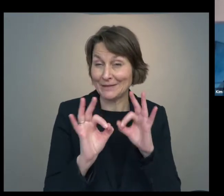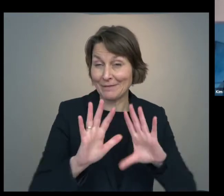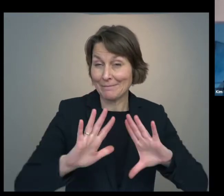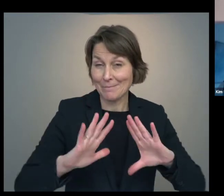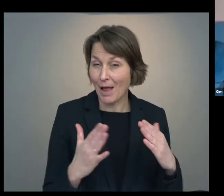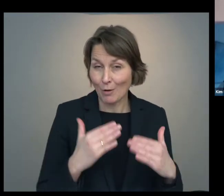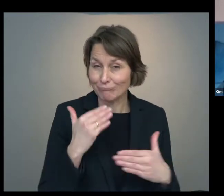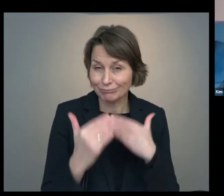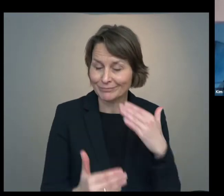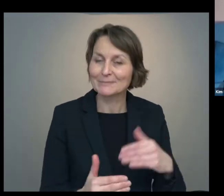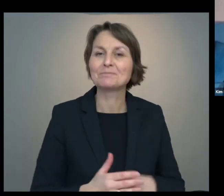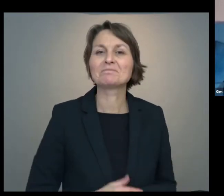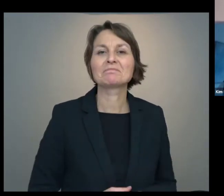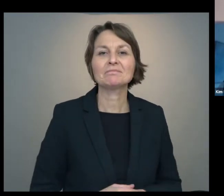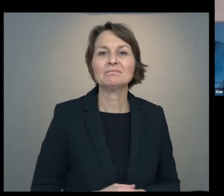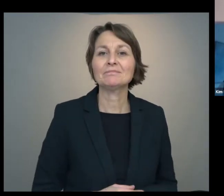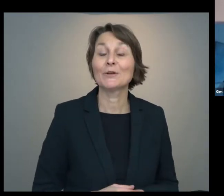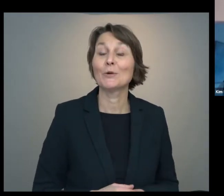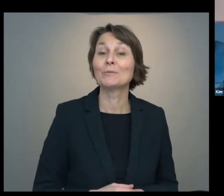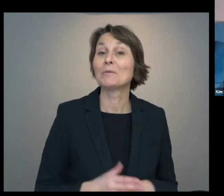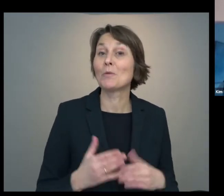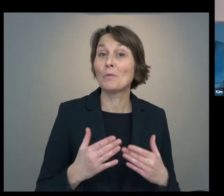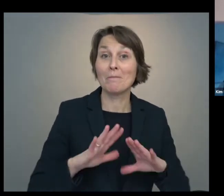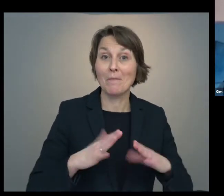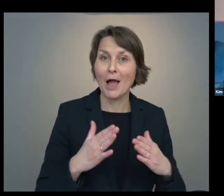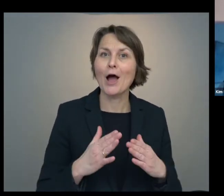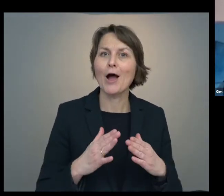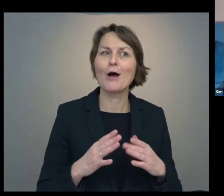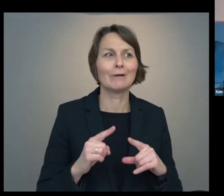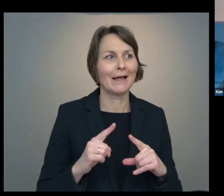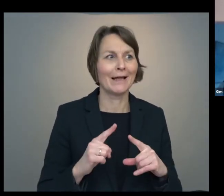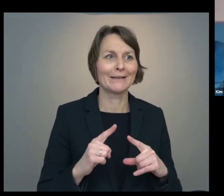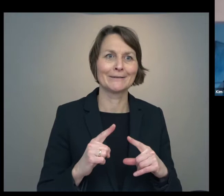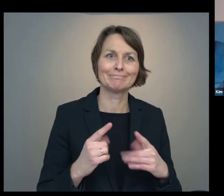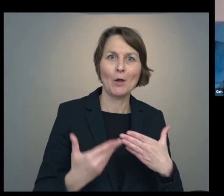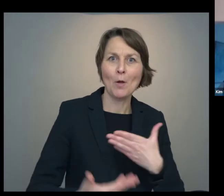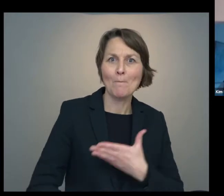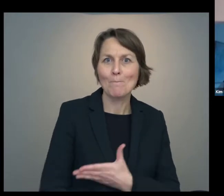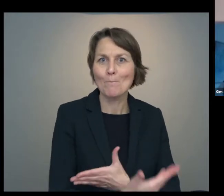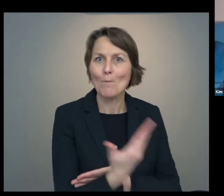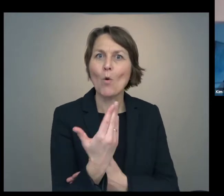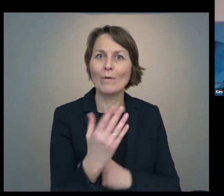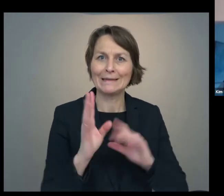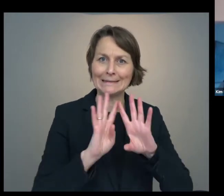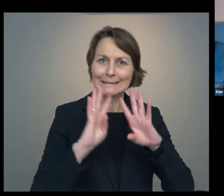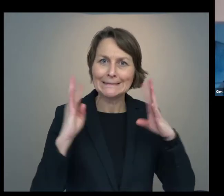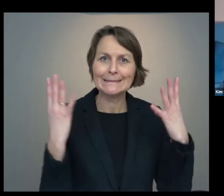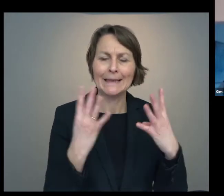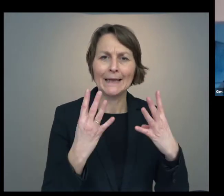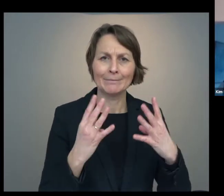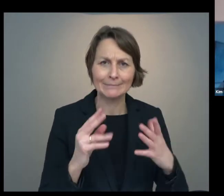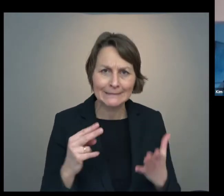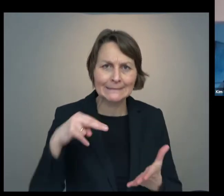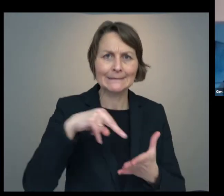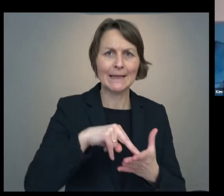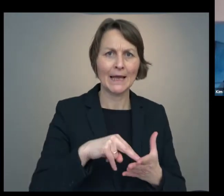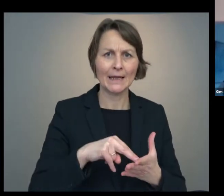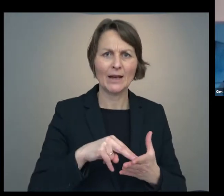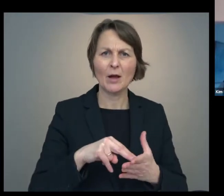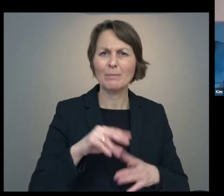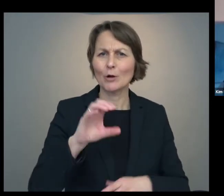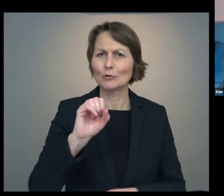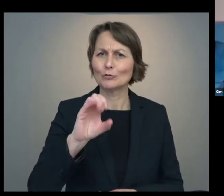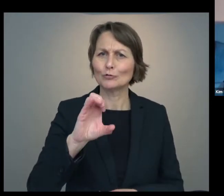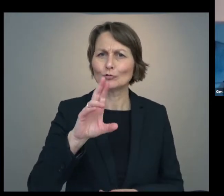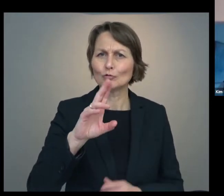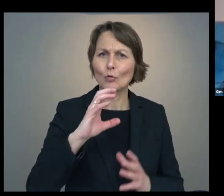to be very specific, like we do a regular scrum with stand-ups every morning, and like a regular workflows,